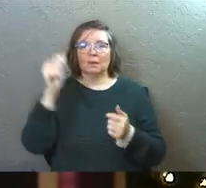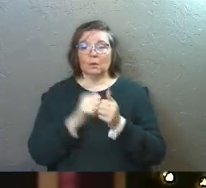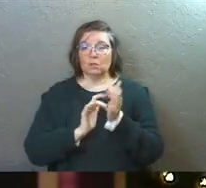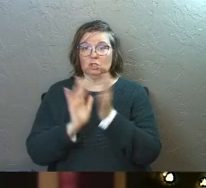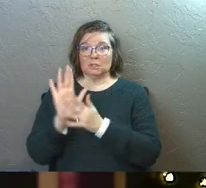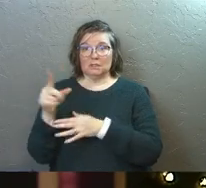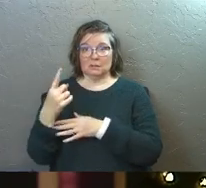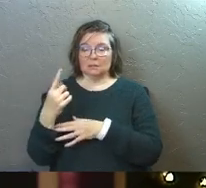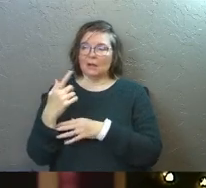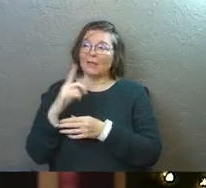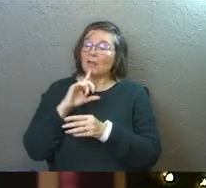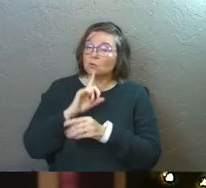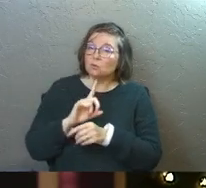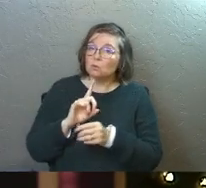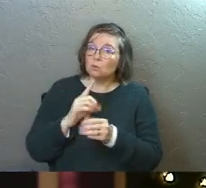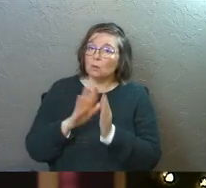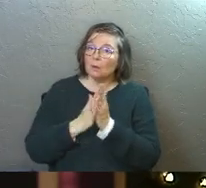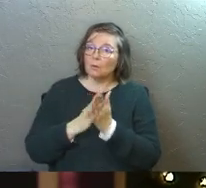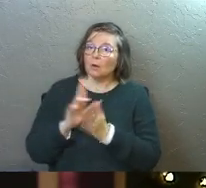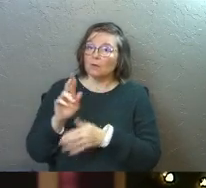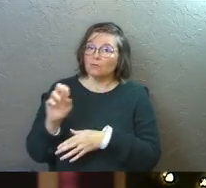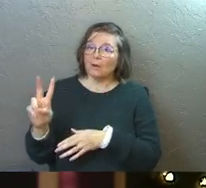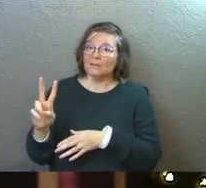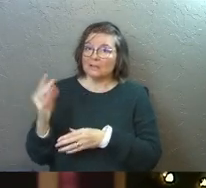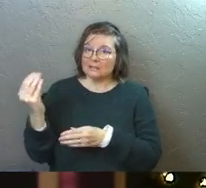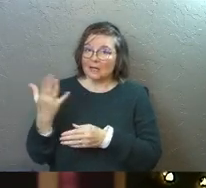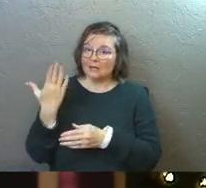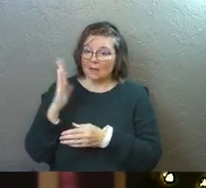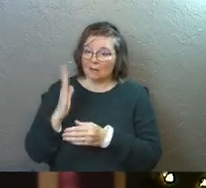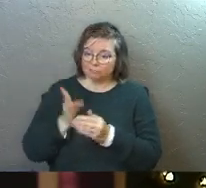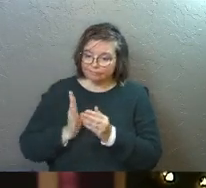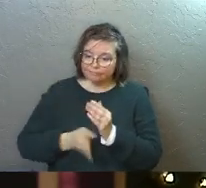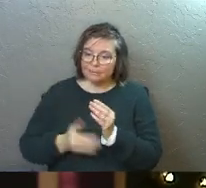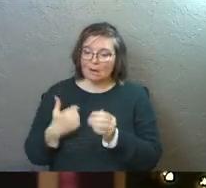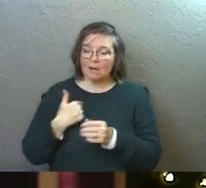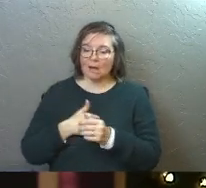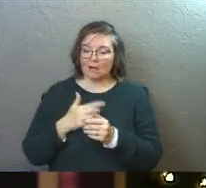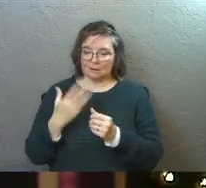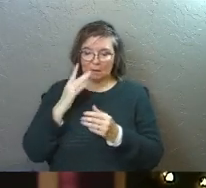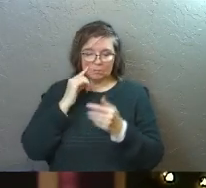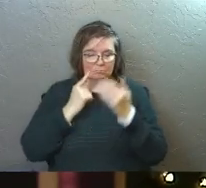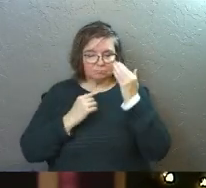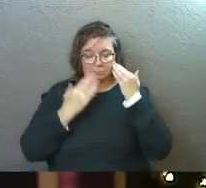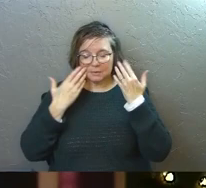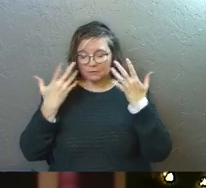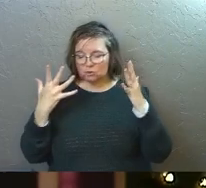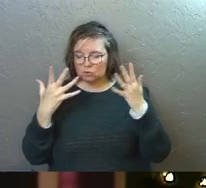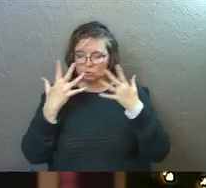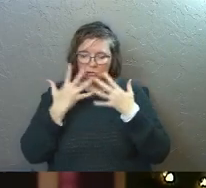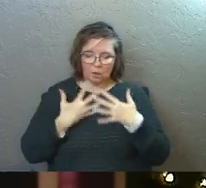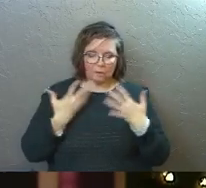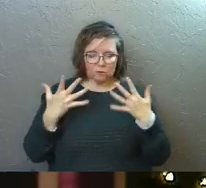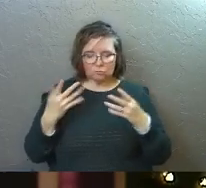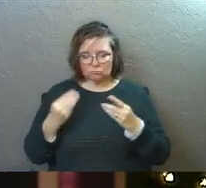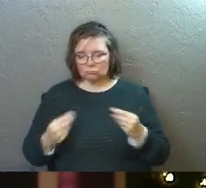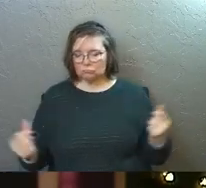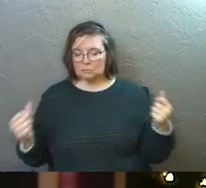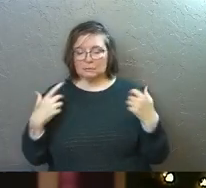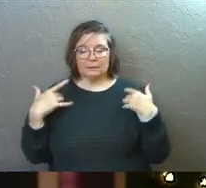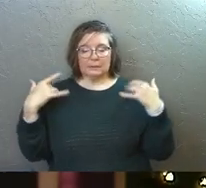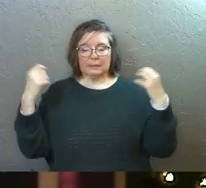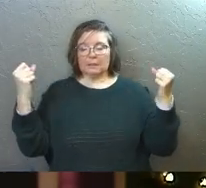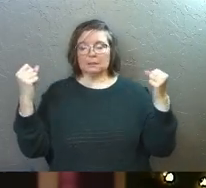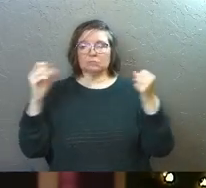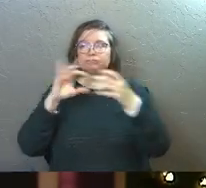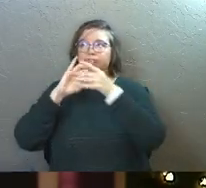with Jesus, and that's so true. The book of Revelation tells us that God's going to bring us to completion, and he's going to wipe away every tear, every sorrow, all of that, right? We will be completely healed